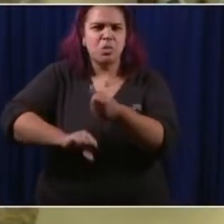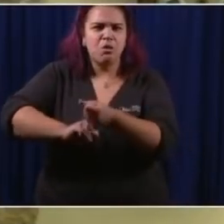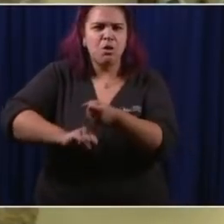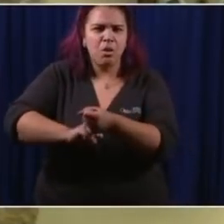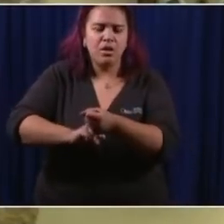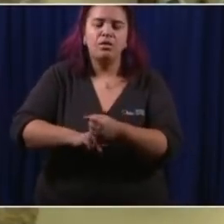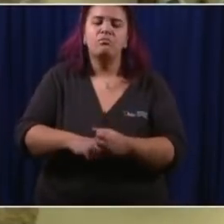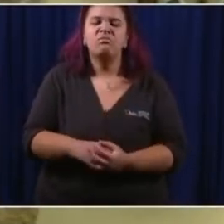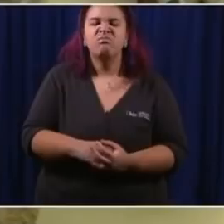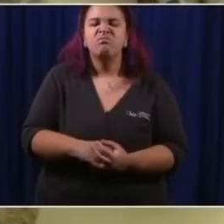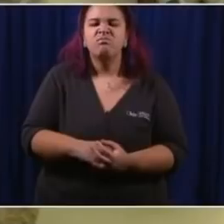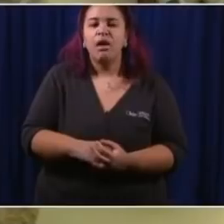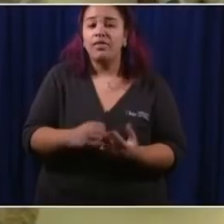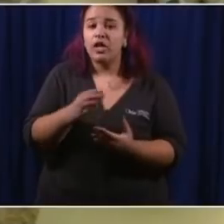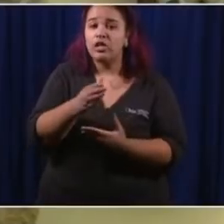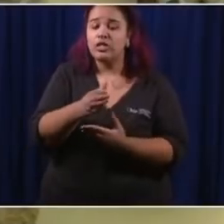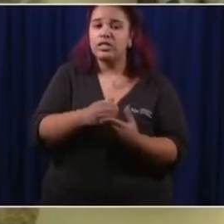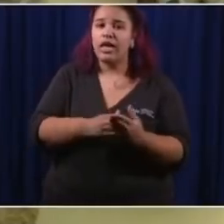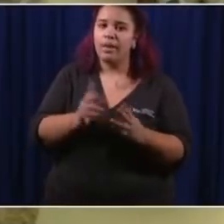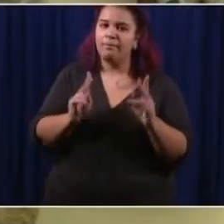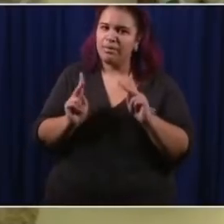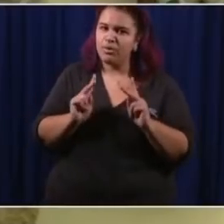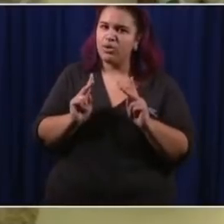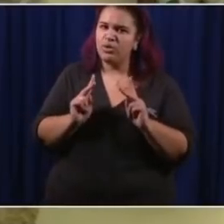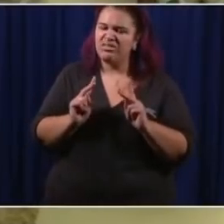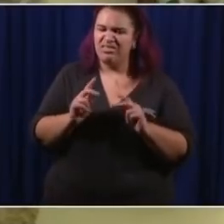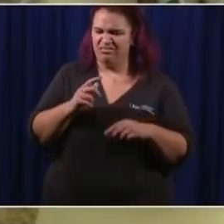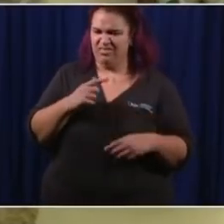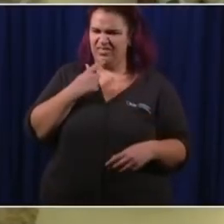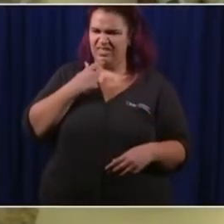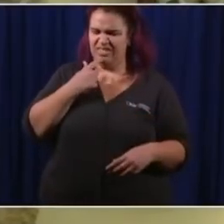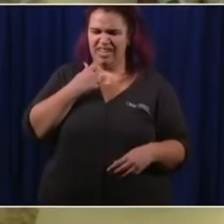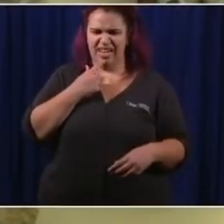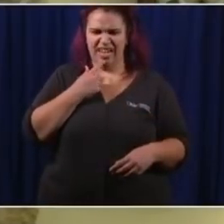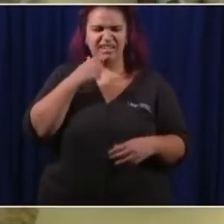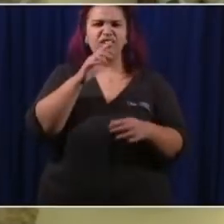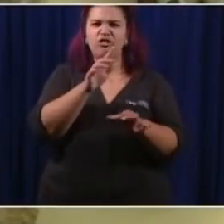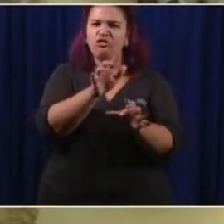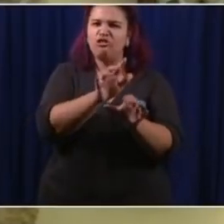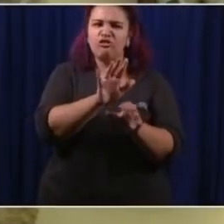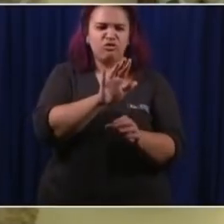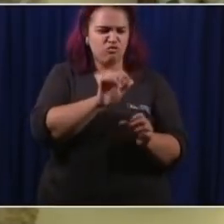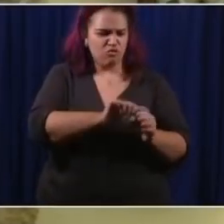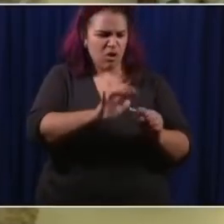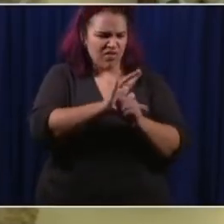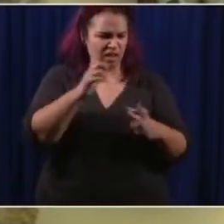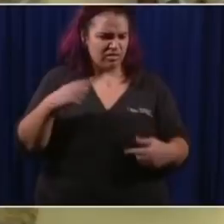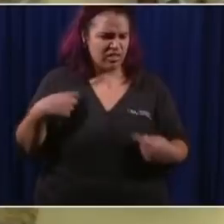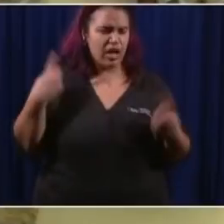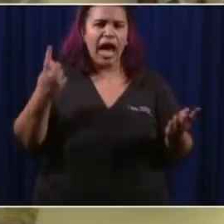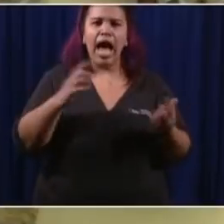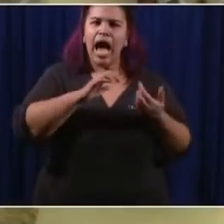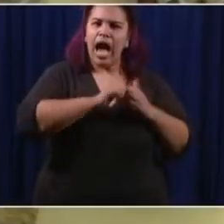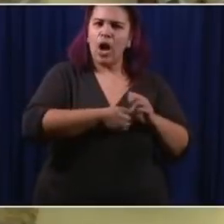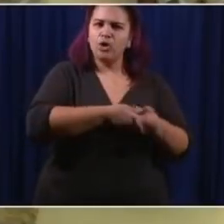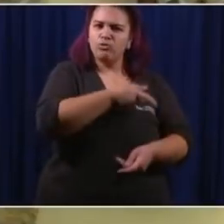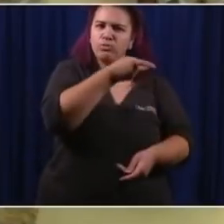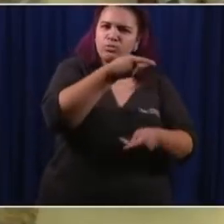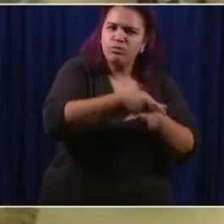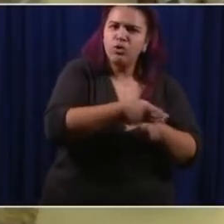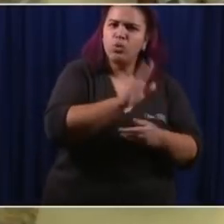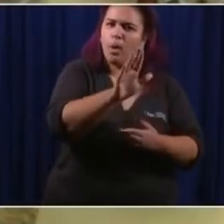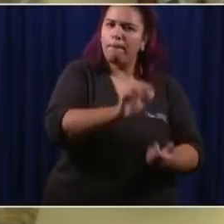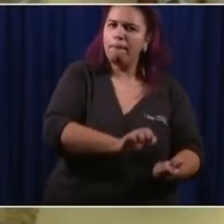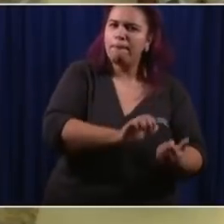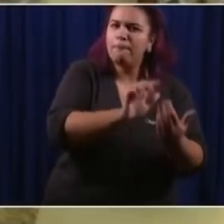expressed concerns about your approach to the coronavirus and what they've called a heavy-handed response. And they've sponsored a number of bills to